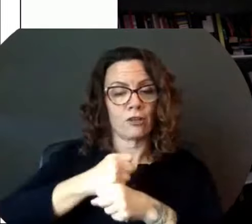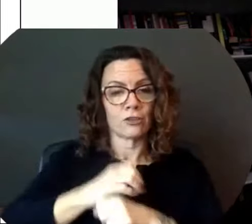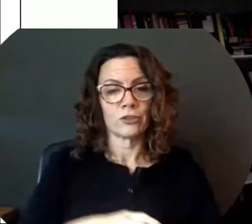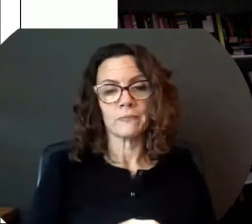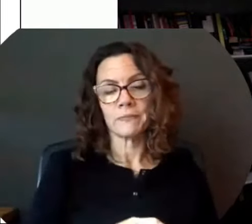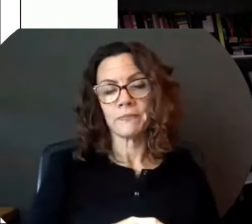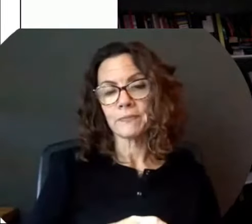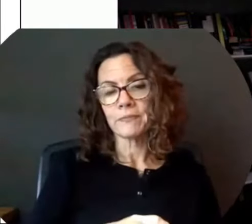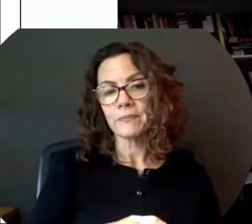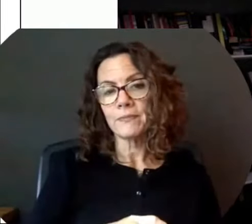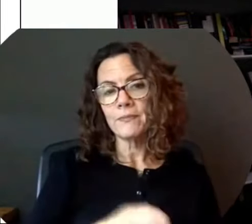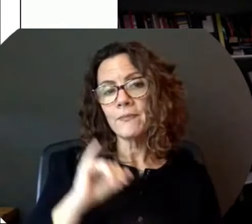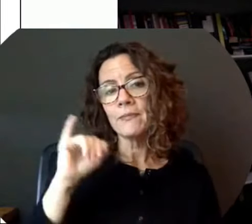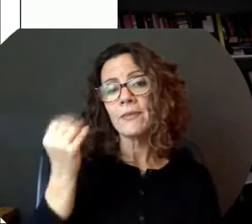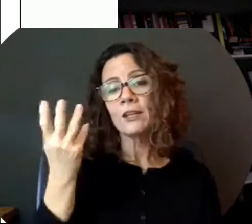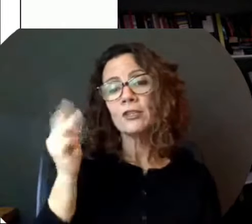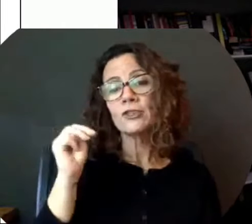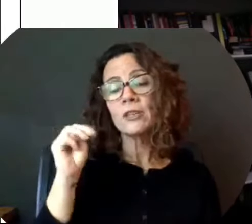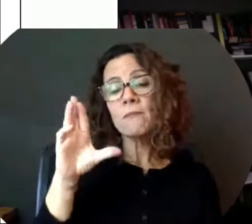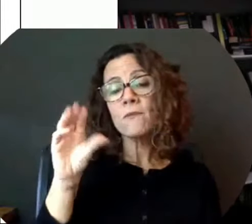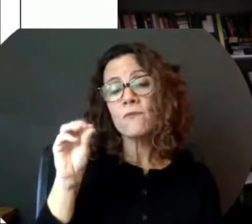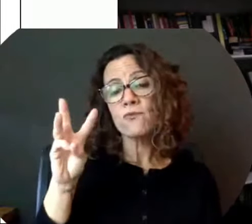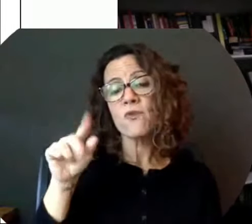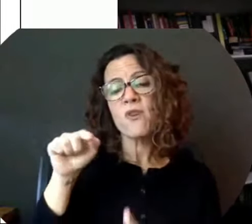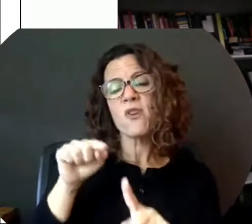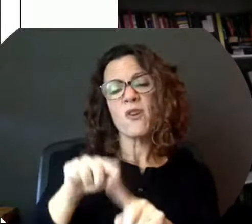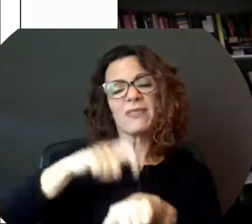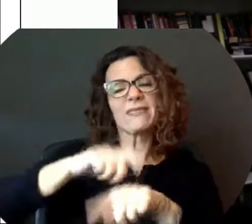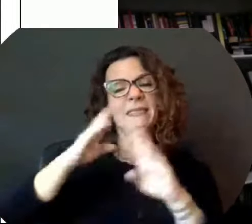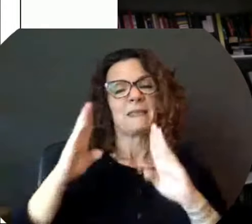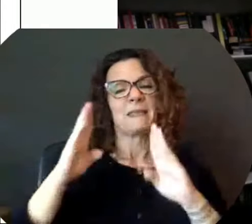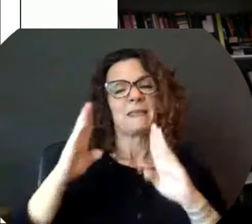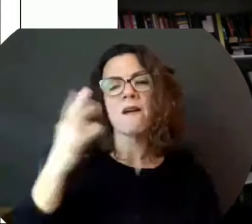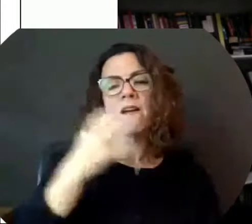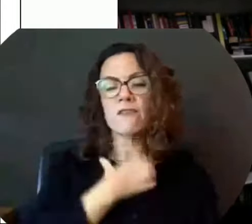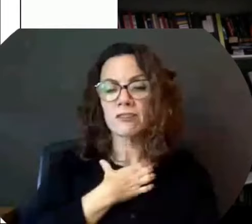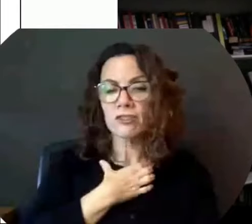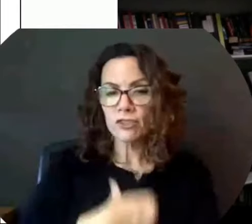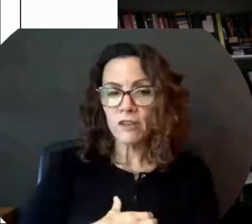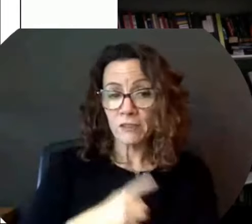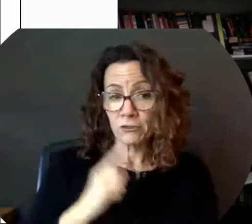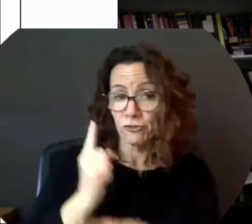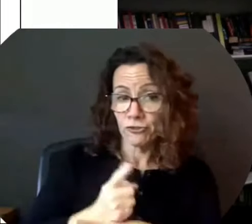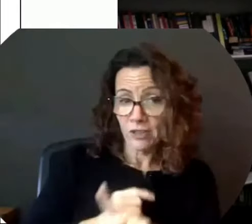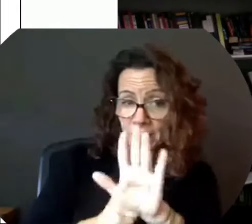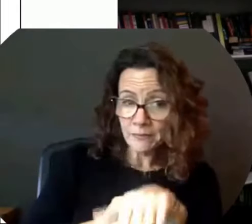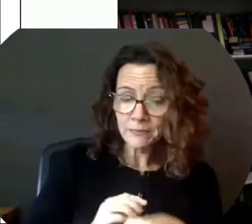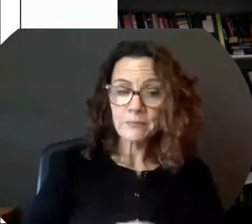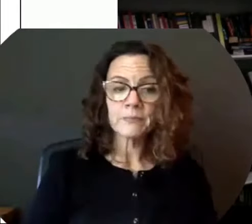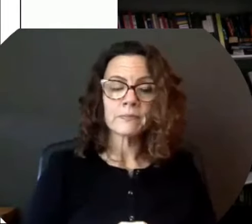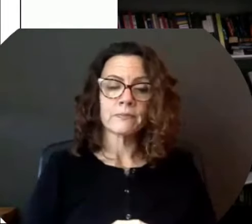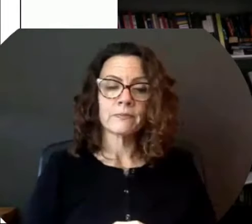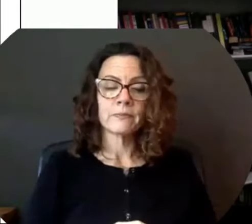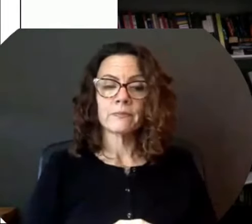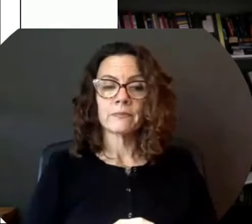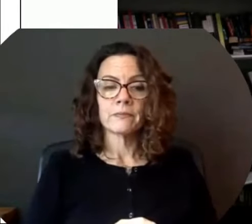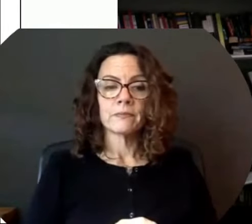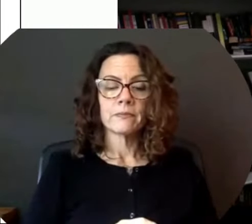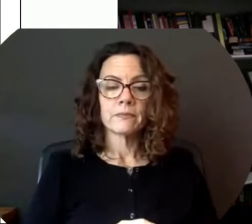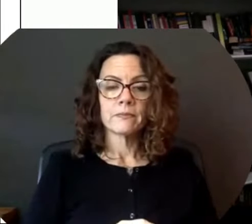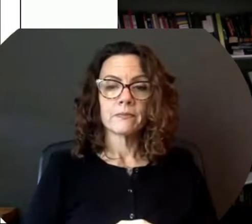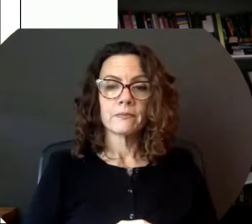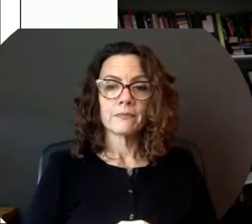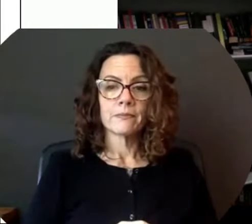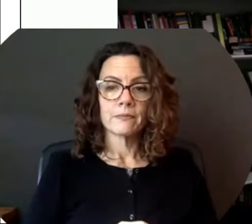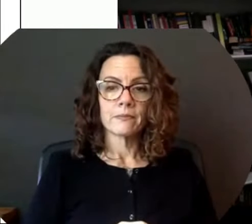that that continues into the kind of euphemized system of food, violent food inequality that is